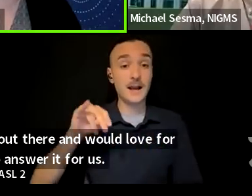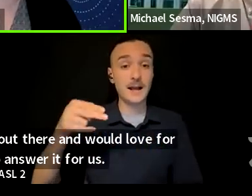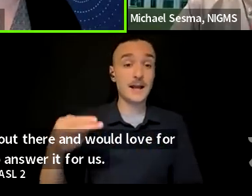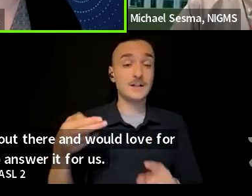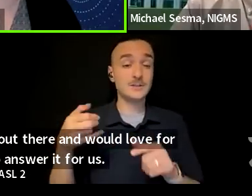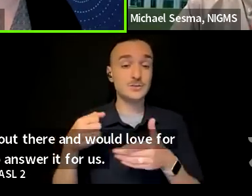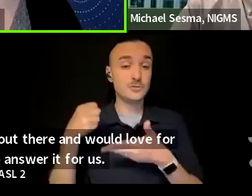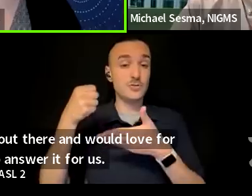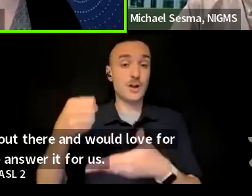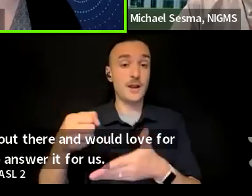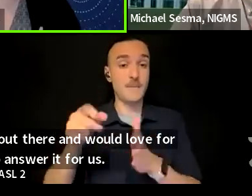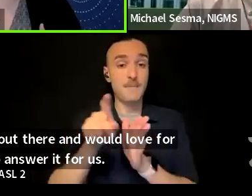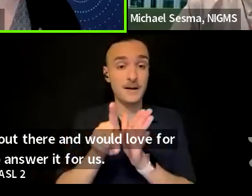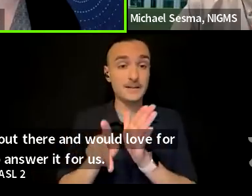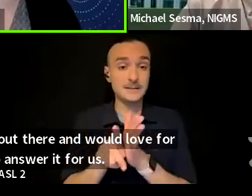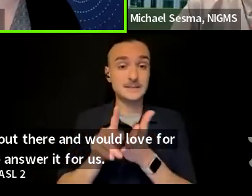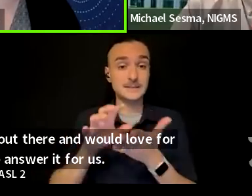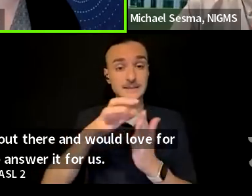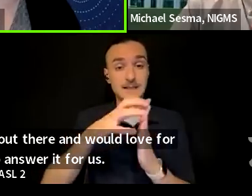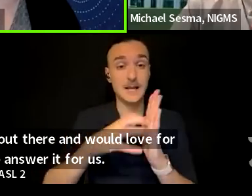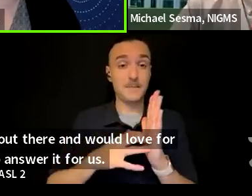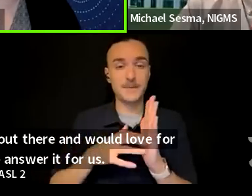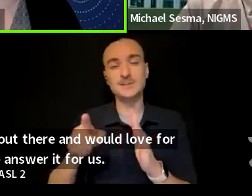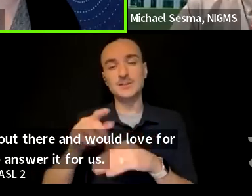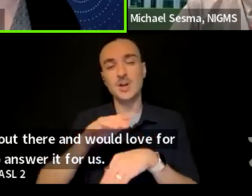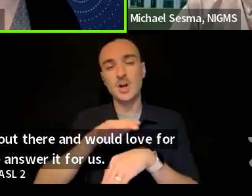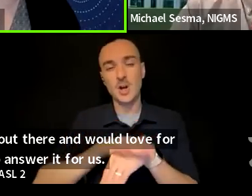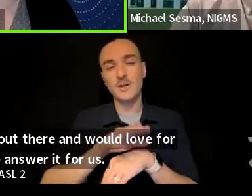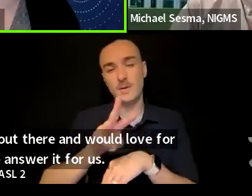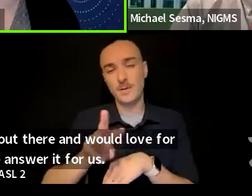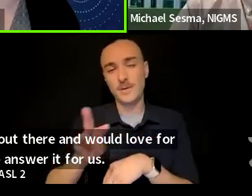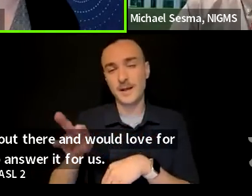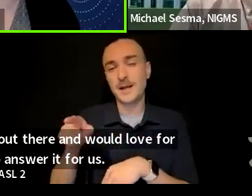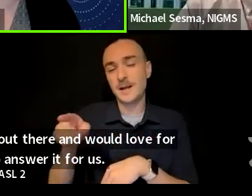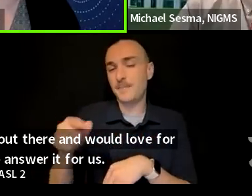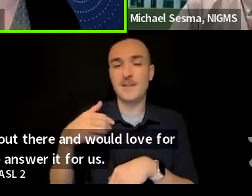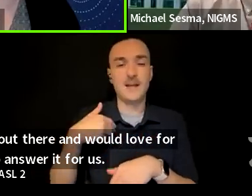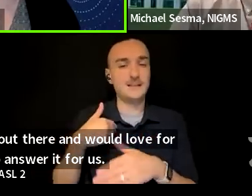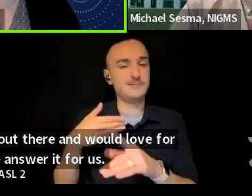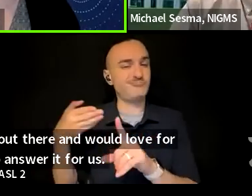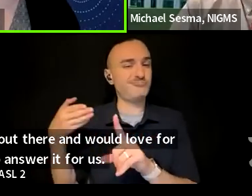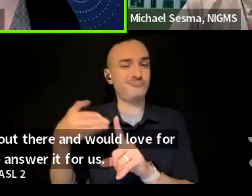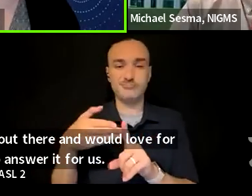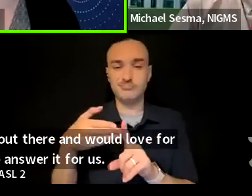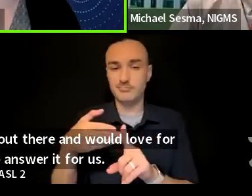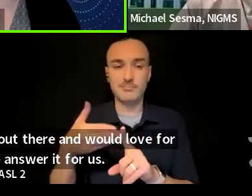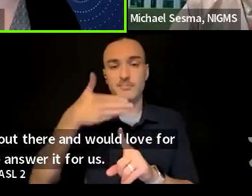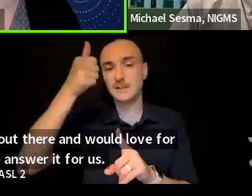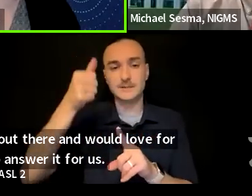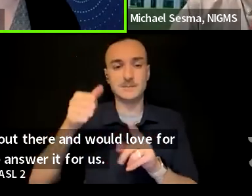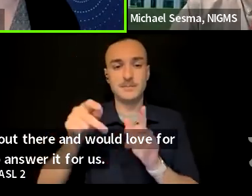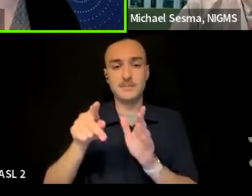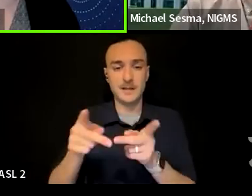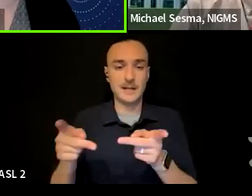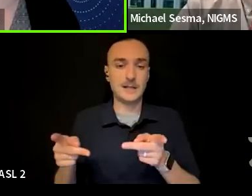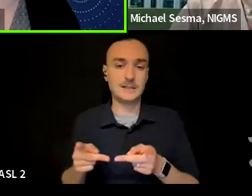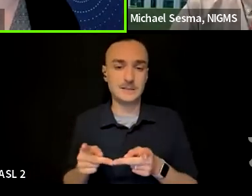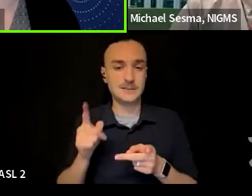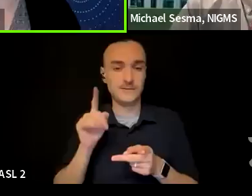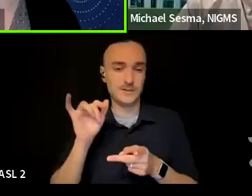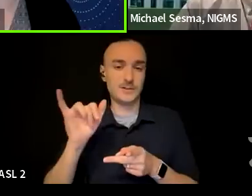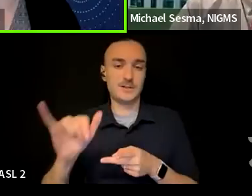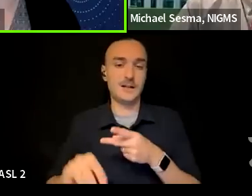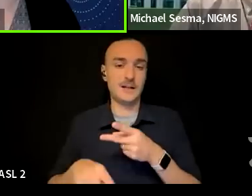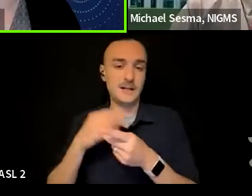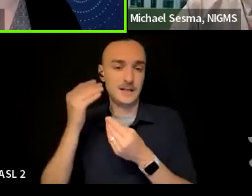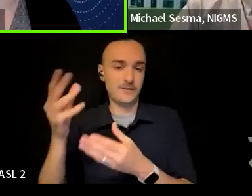and funding webpage, is the primary source document for NIH grants policy. We also have a curated page